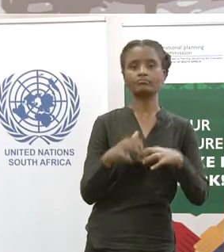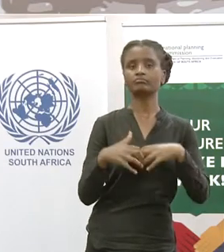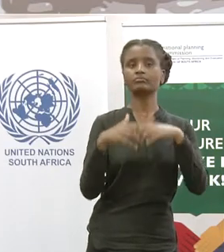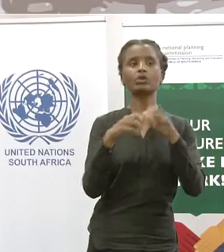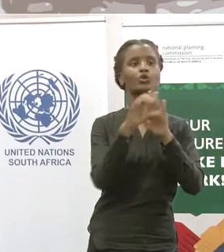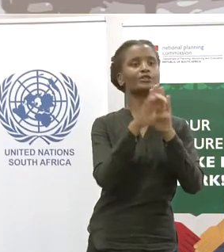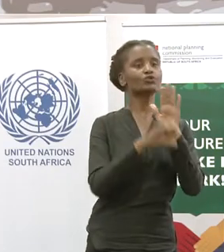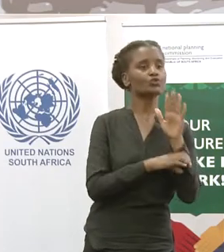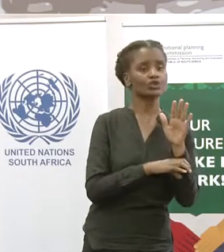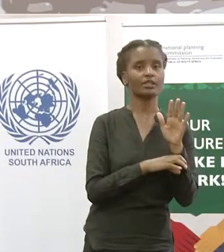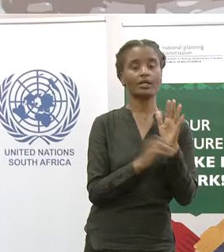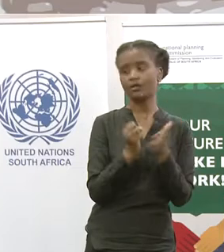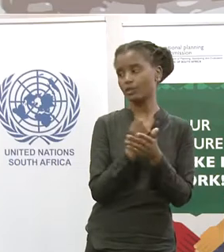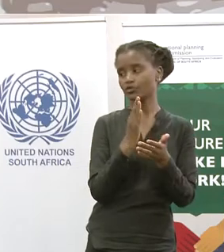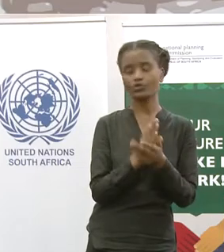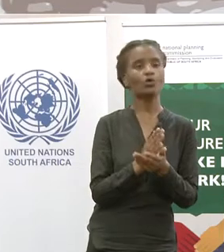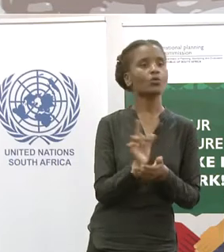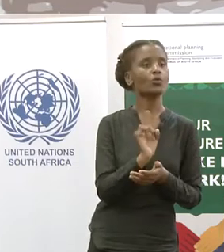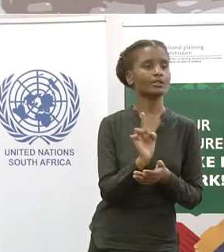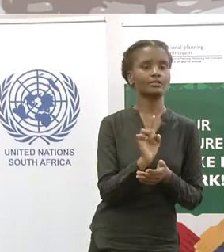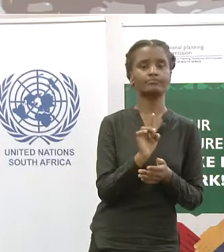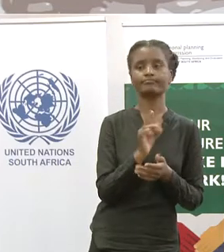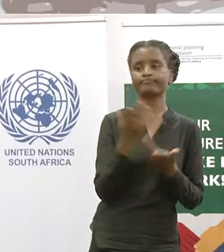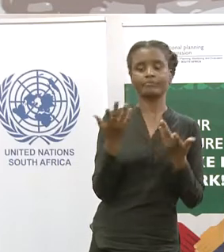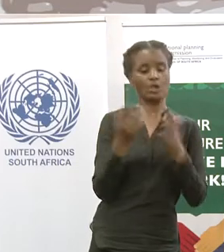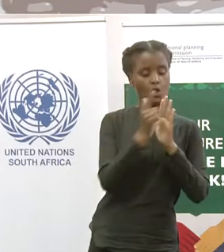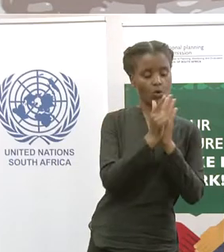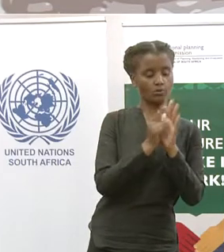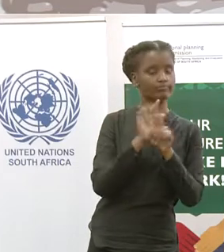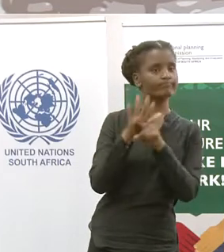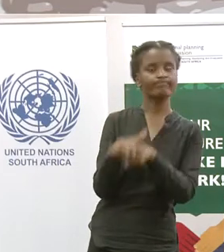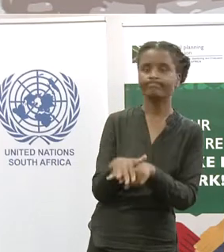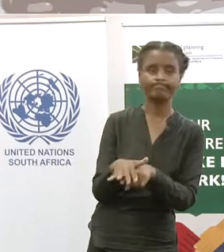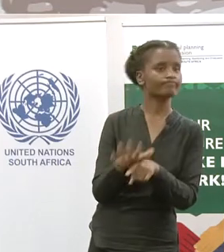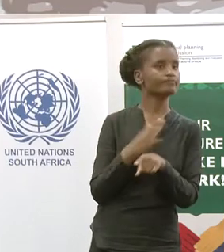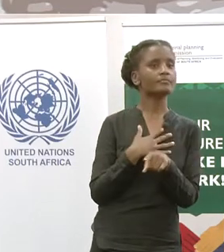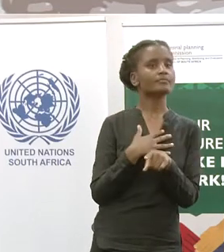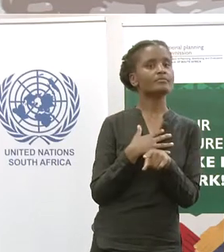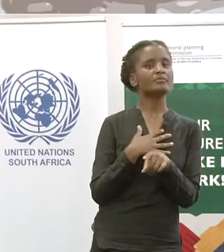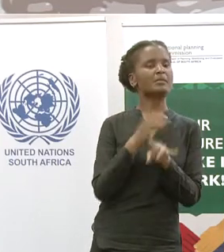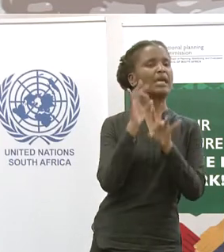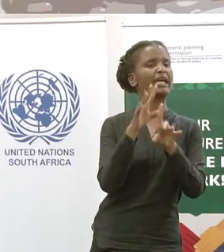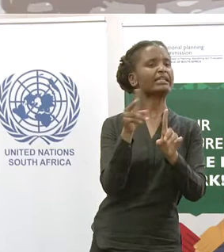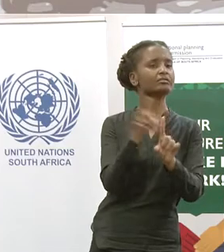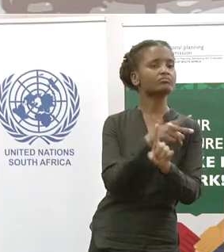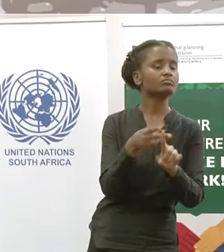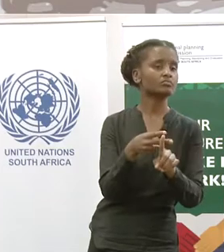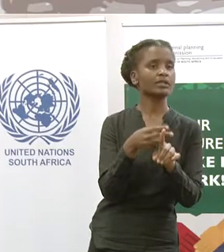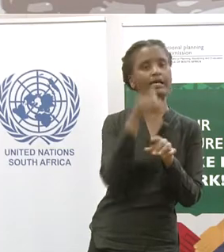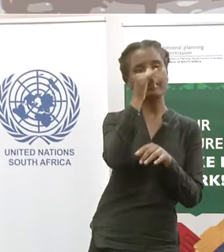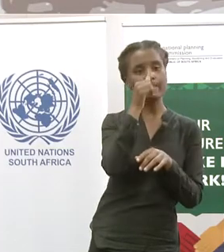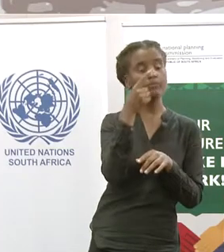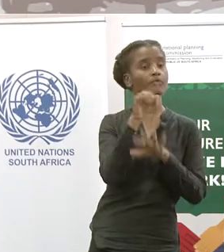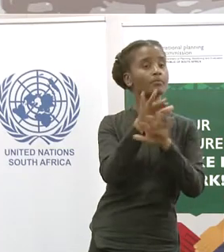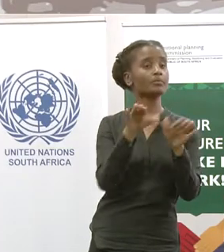legal framework, strengthening anti-discrimination laws, combating hate crimes against indigenous people, people with